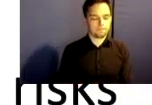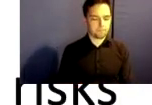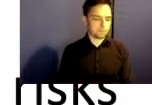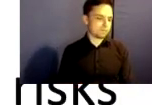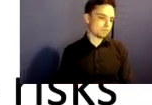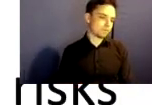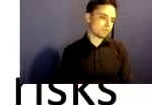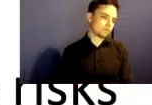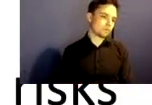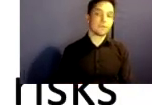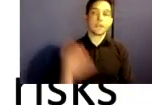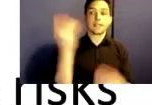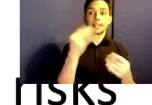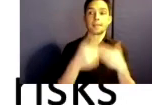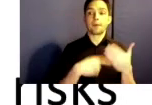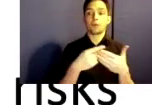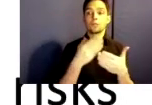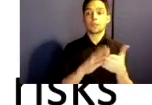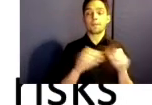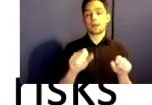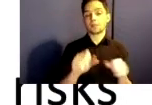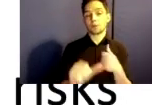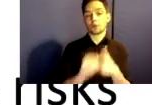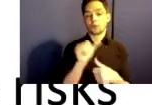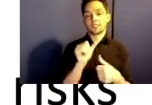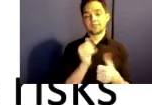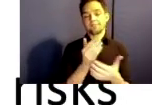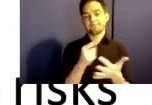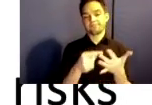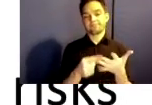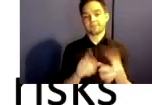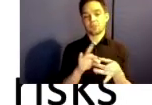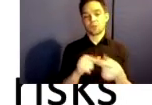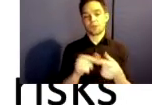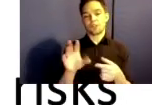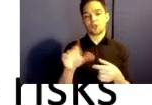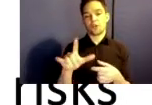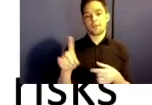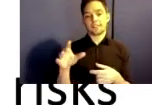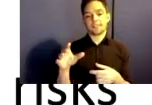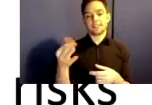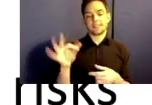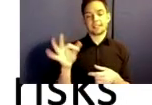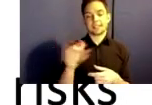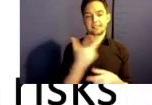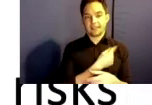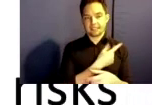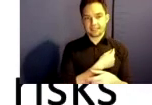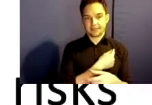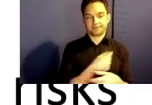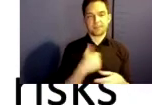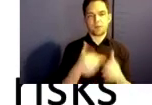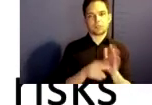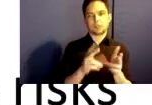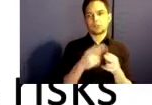some possible risk factors associated with the COVID-19 vaccine, and I will go quickly because I know